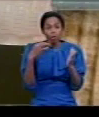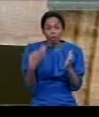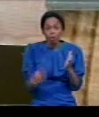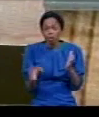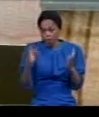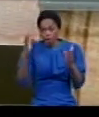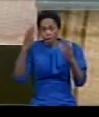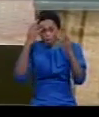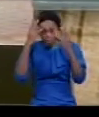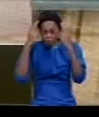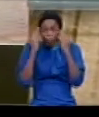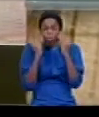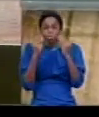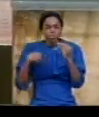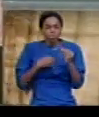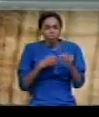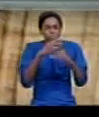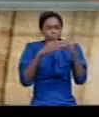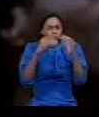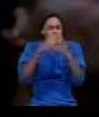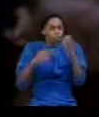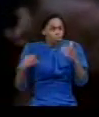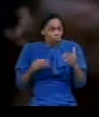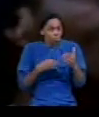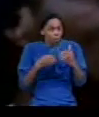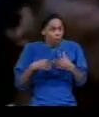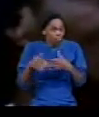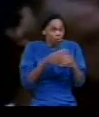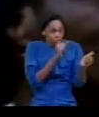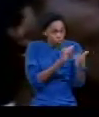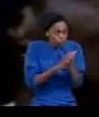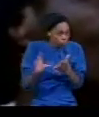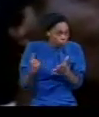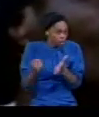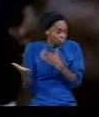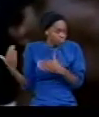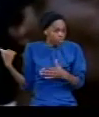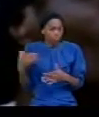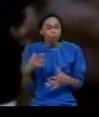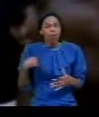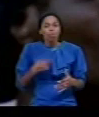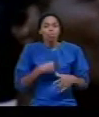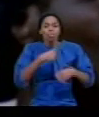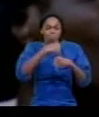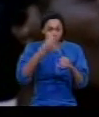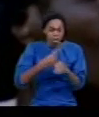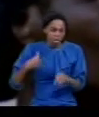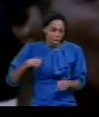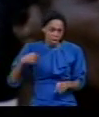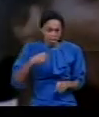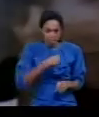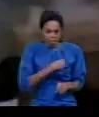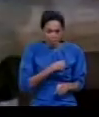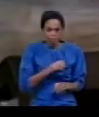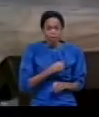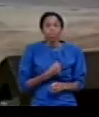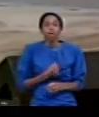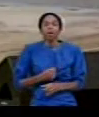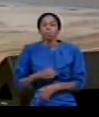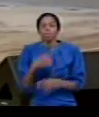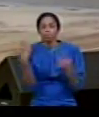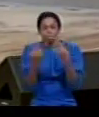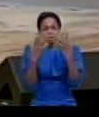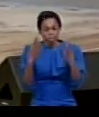we destroyed before, then we make ourselves transgressors. The lostness of